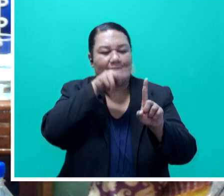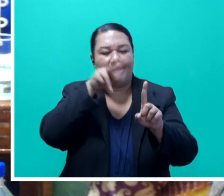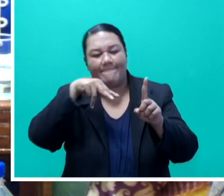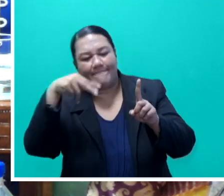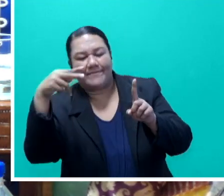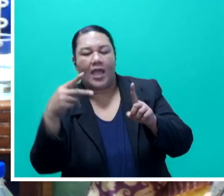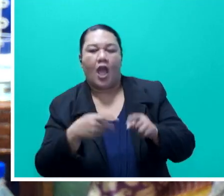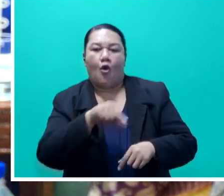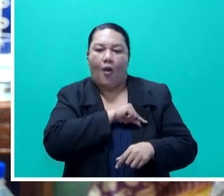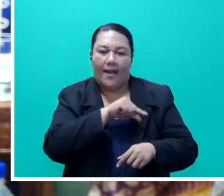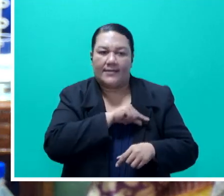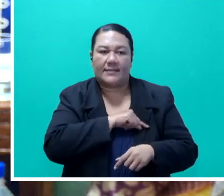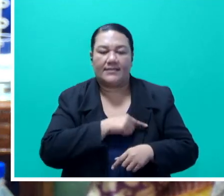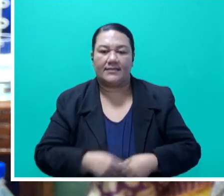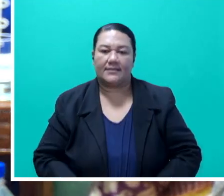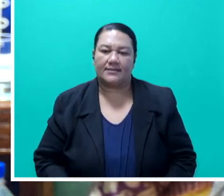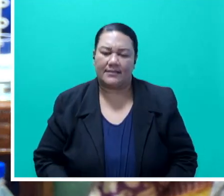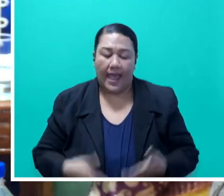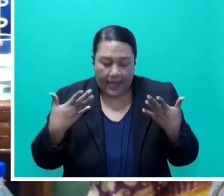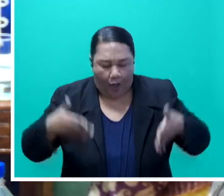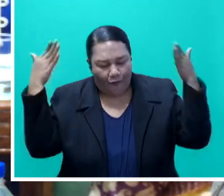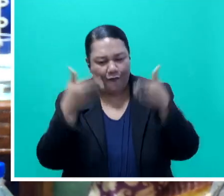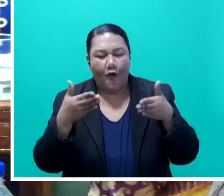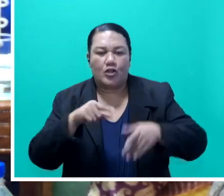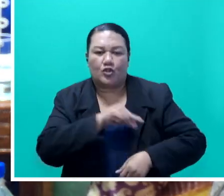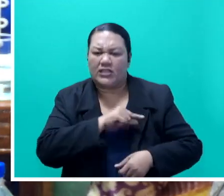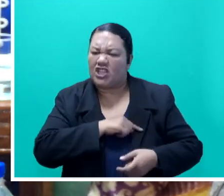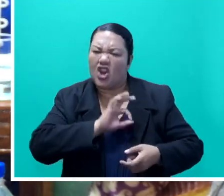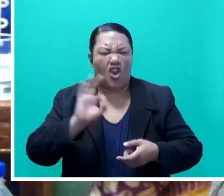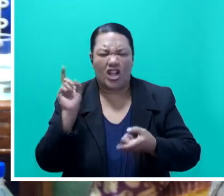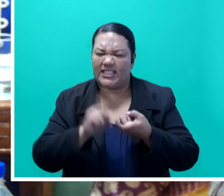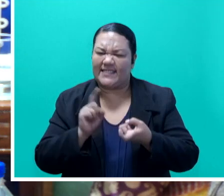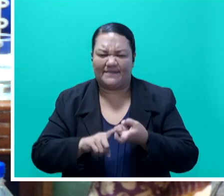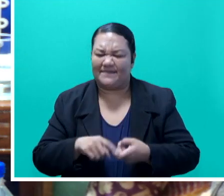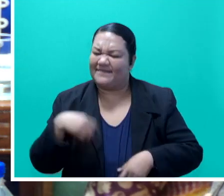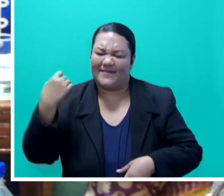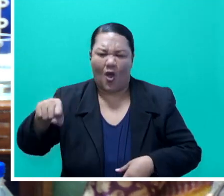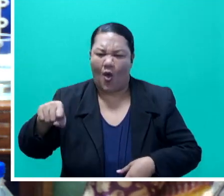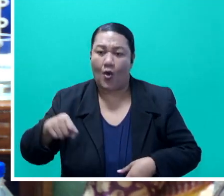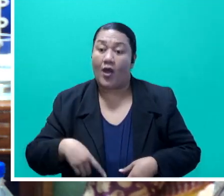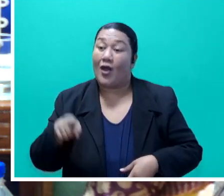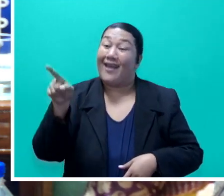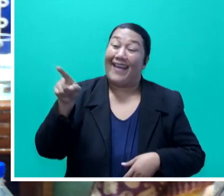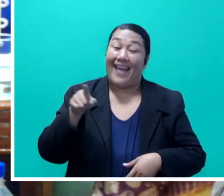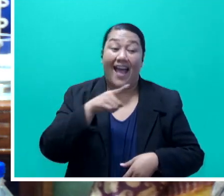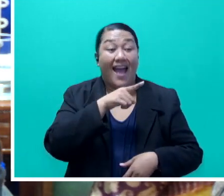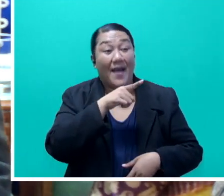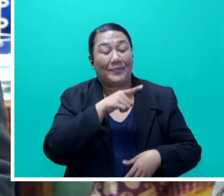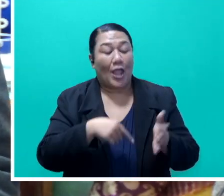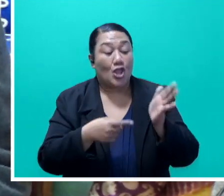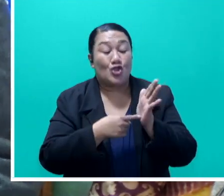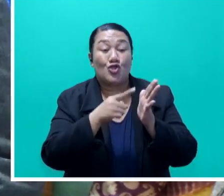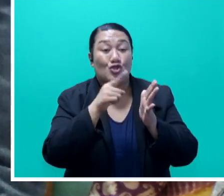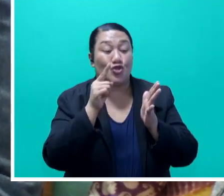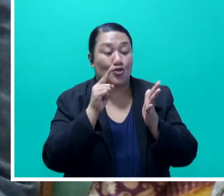government tendered works also, we need to look at quality now, not the cheapest. Otherwise, Honorable Tuisao will pick up and say, oh, I know there was a tender for $7